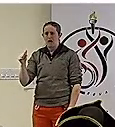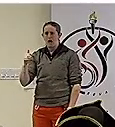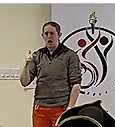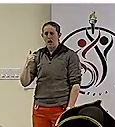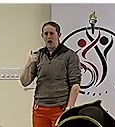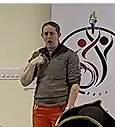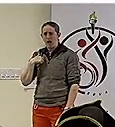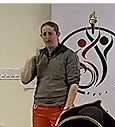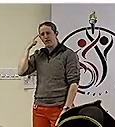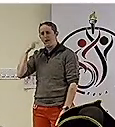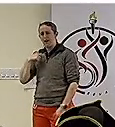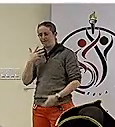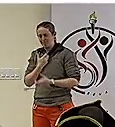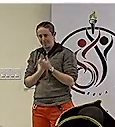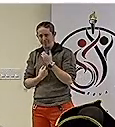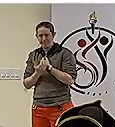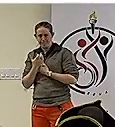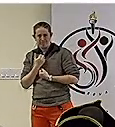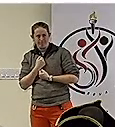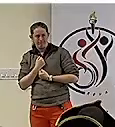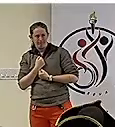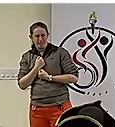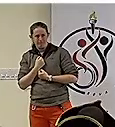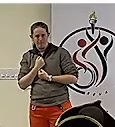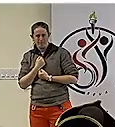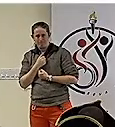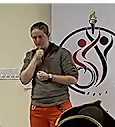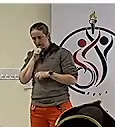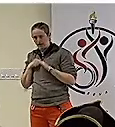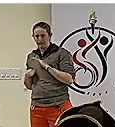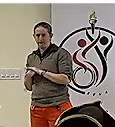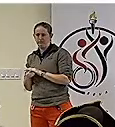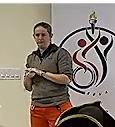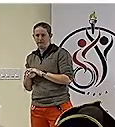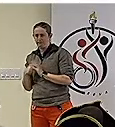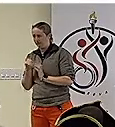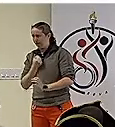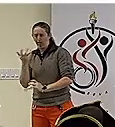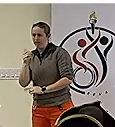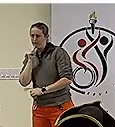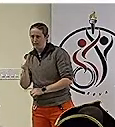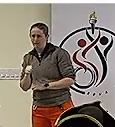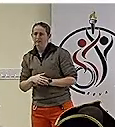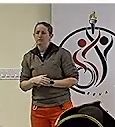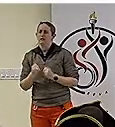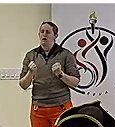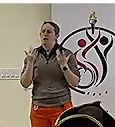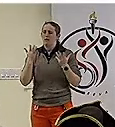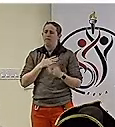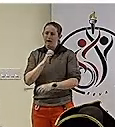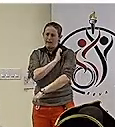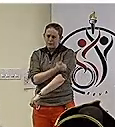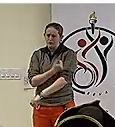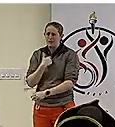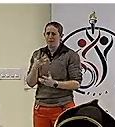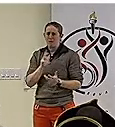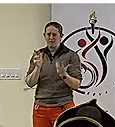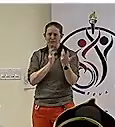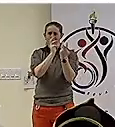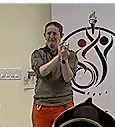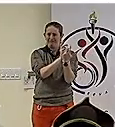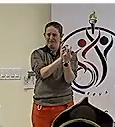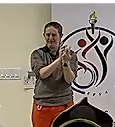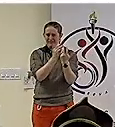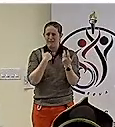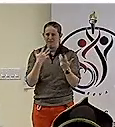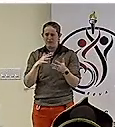or something I felt like I needed to hide. Much of my energy went into trying to fit in, trying to keep up, trying to adapt